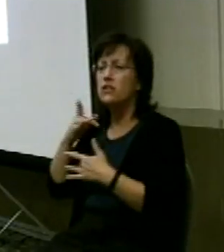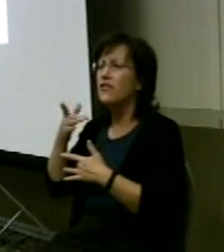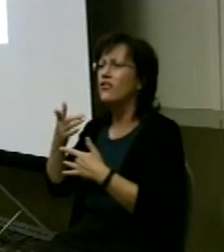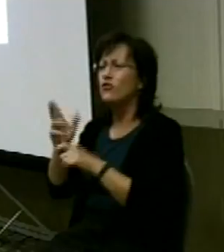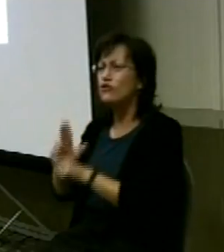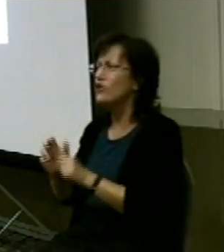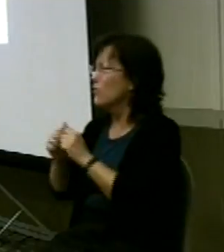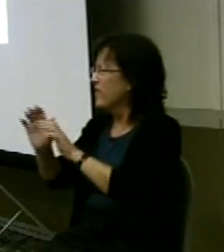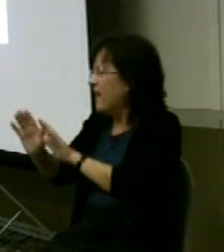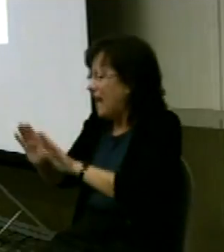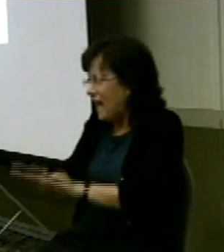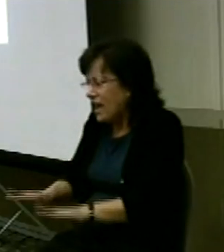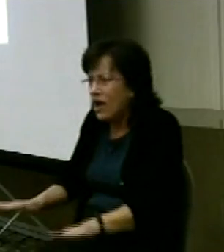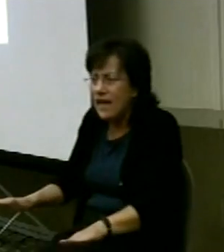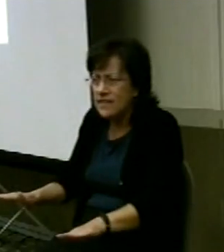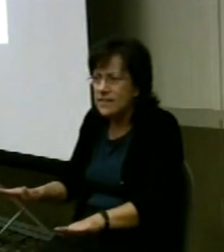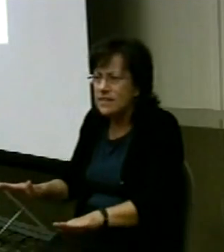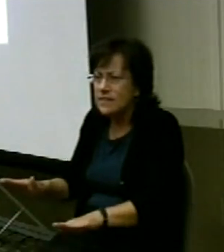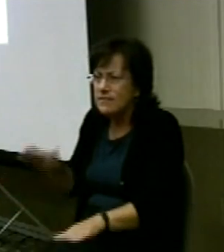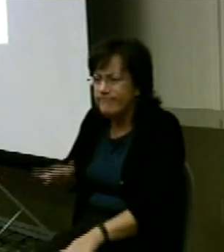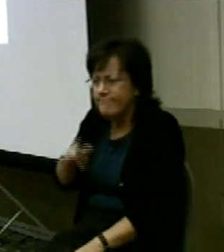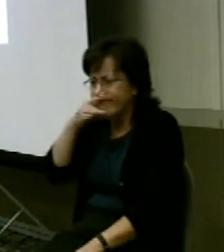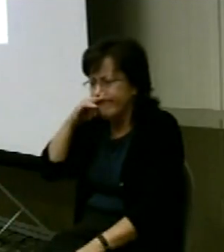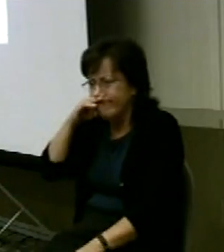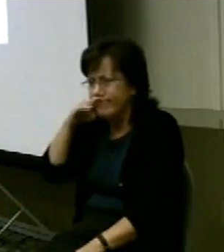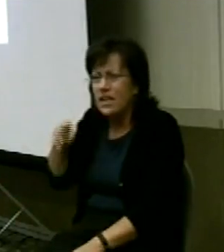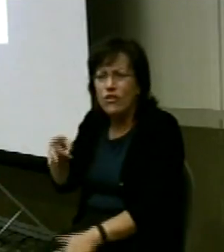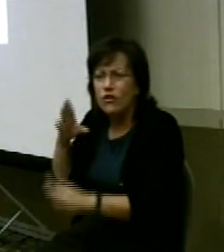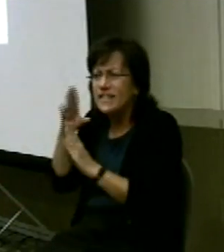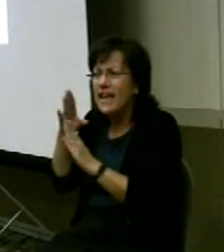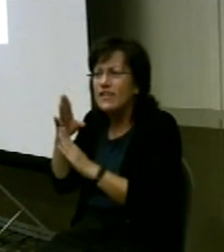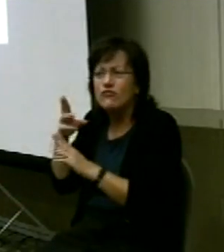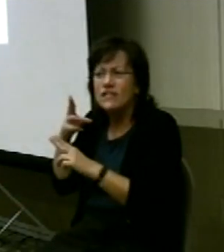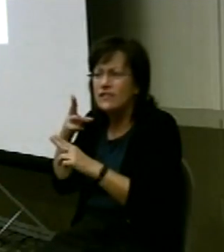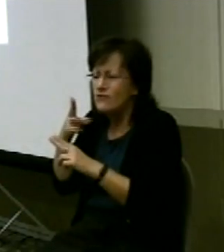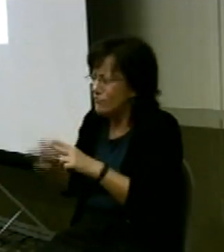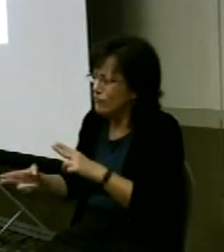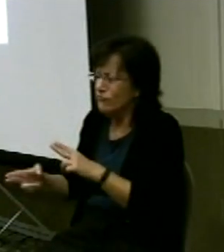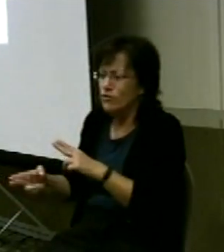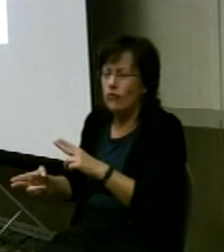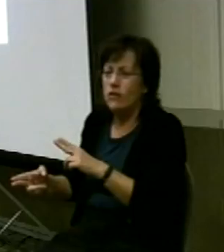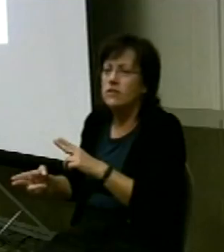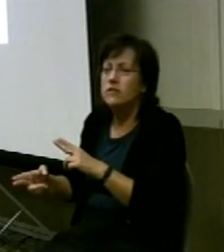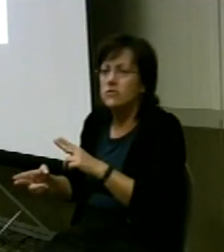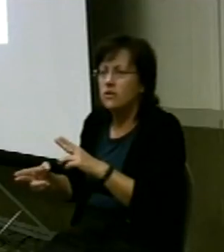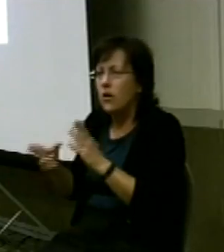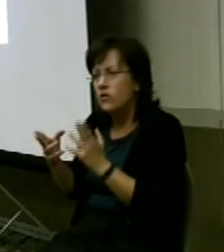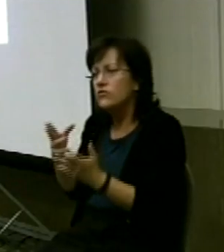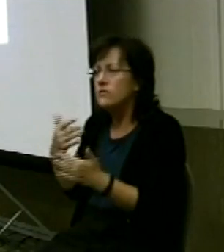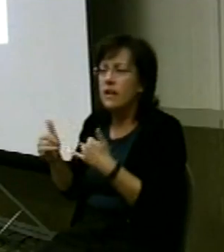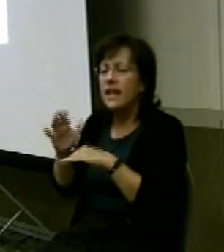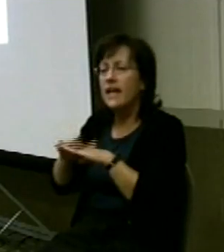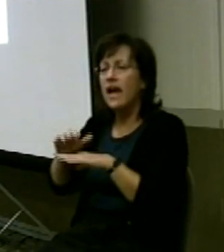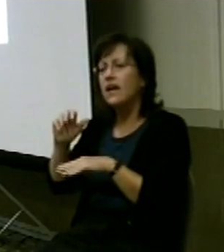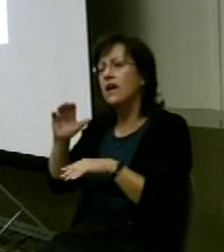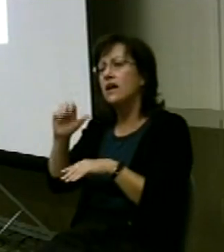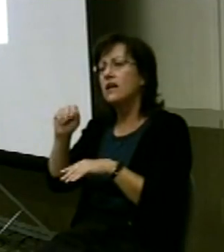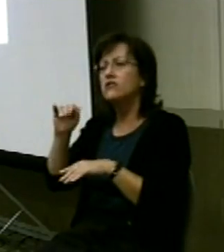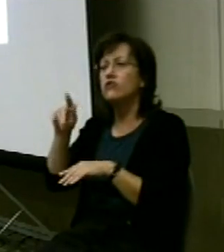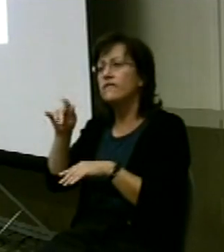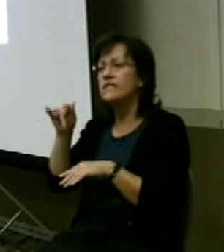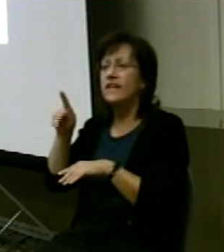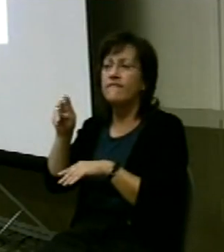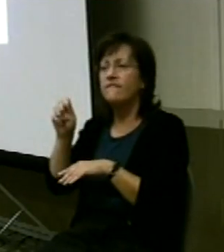kids. And, you know, again, their attention span is going to be shorter. So, again, just playing on the conservative side, giving them just a wiggle